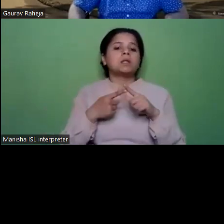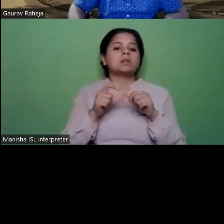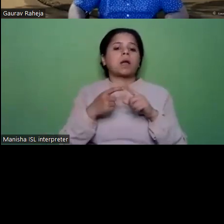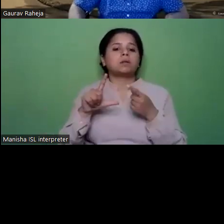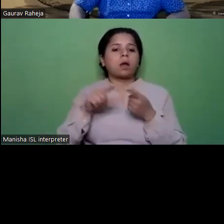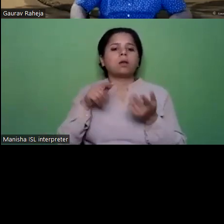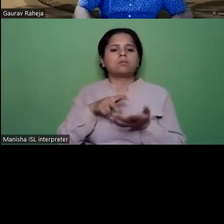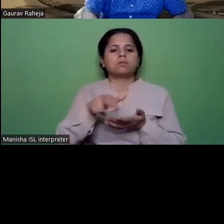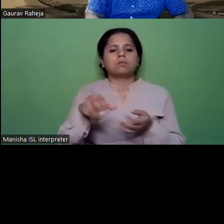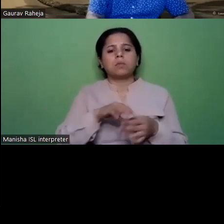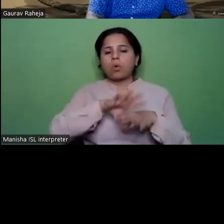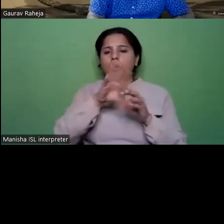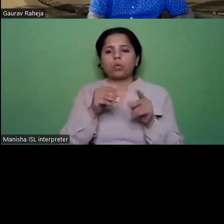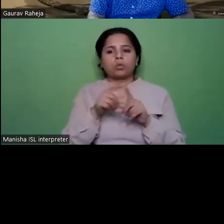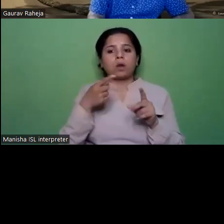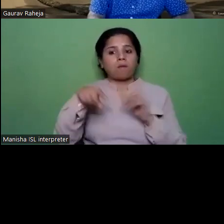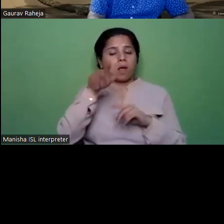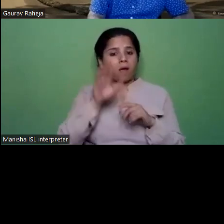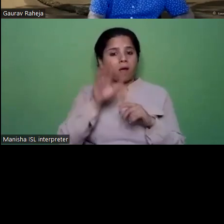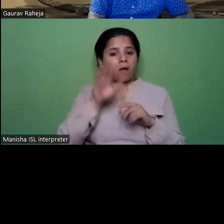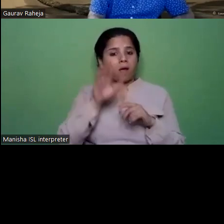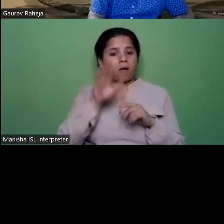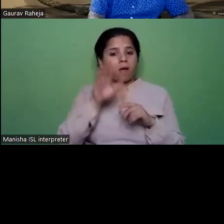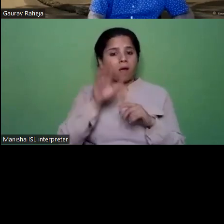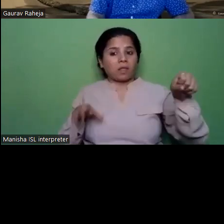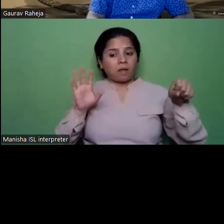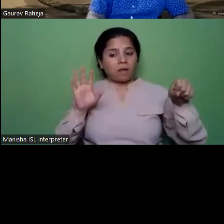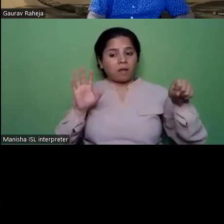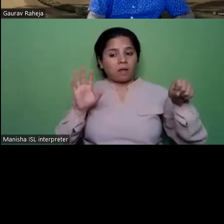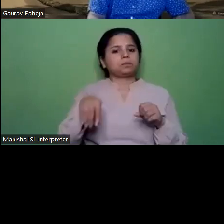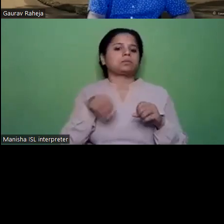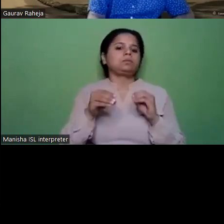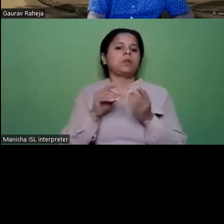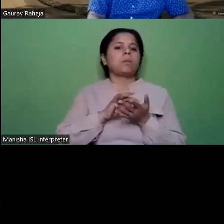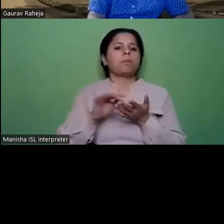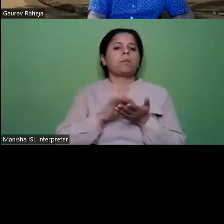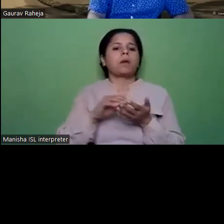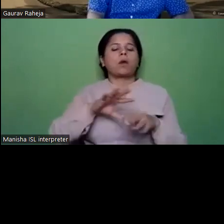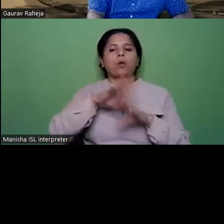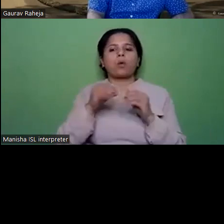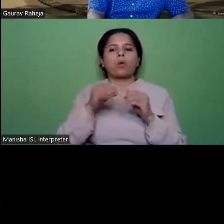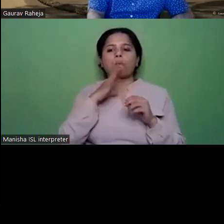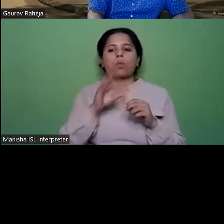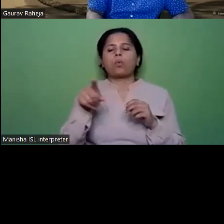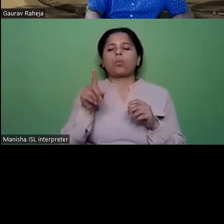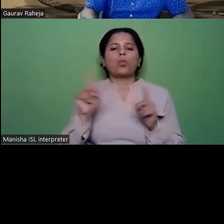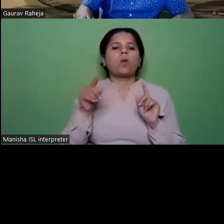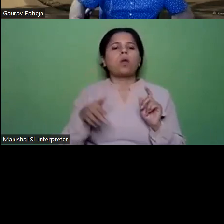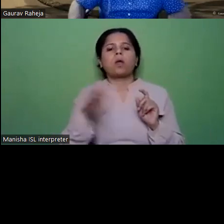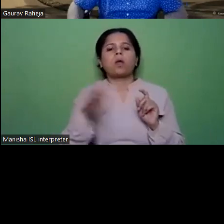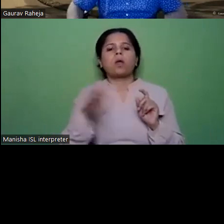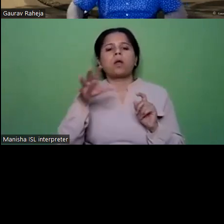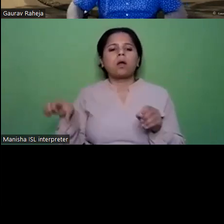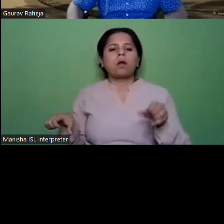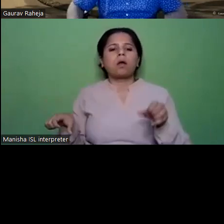of putting. So if you have these handrails on both sides, the braille plates which tell you where you're going, where is the staircase going, is